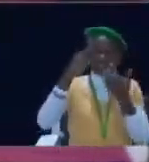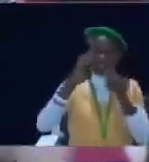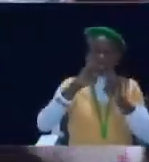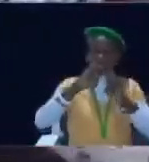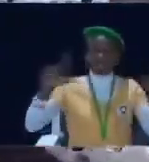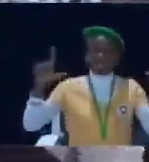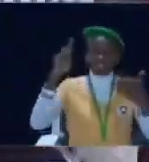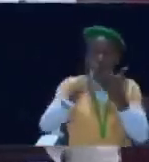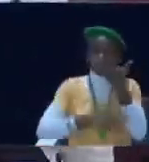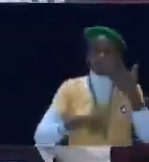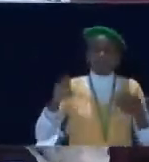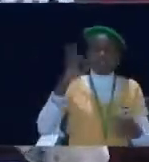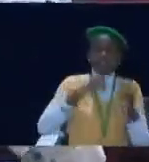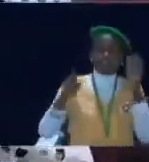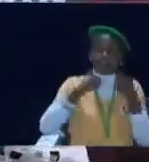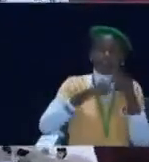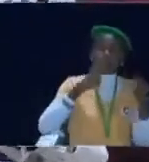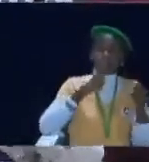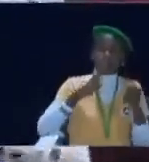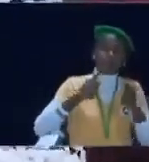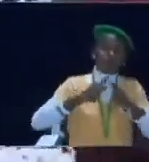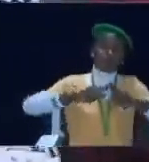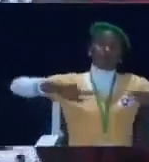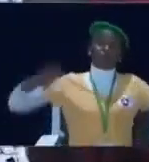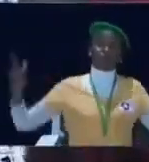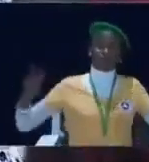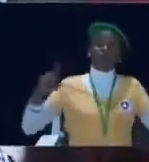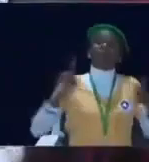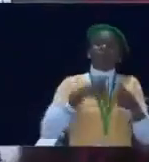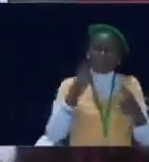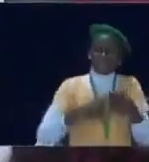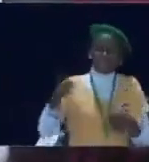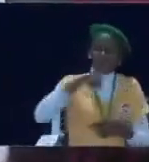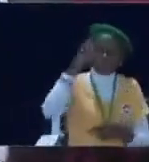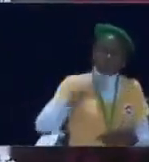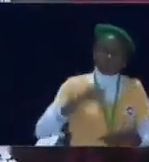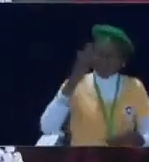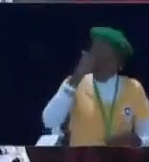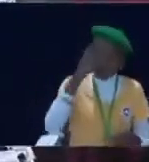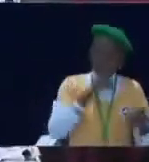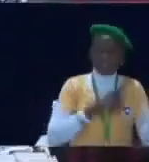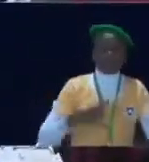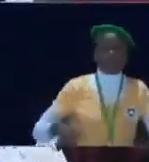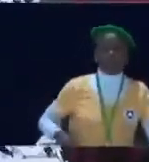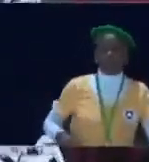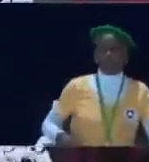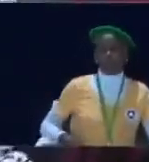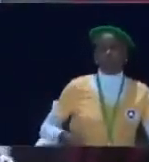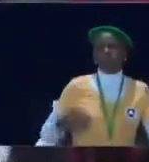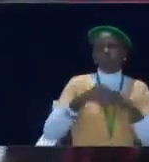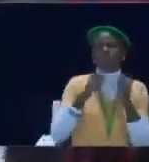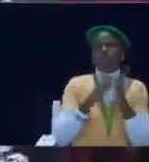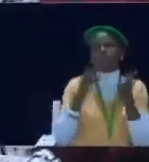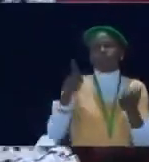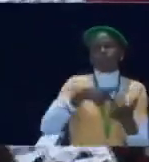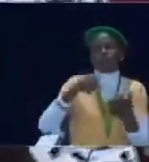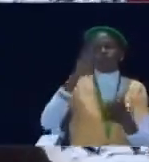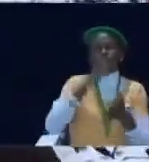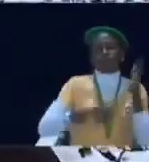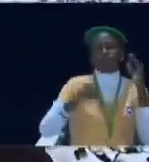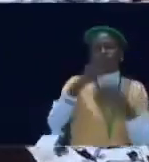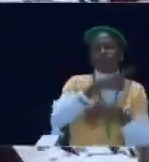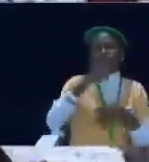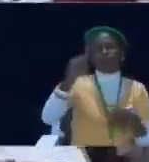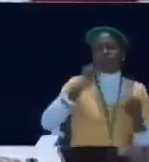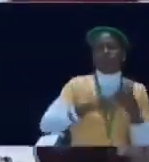if you want to be embiggened, then you must know the Lord. In the book of Psalm chapter 1 verse